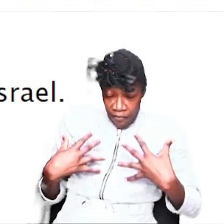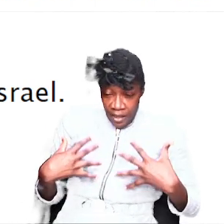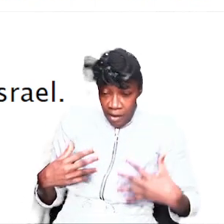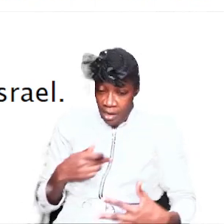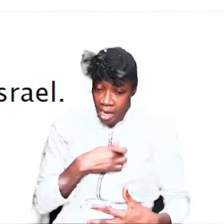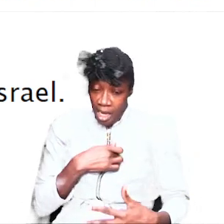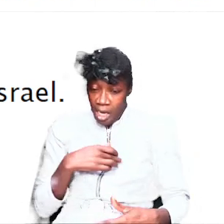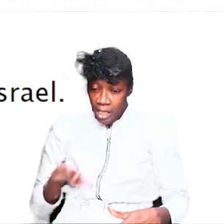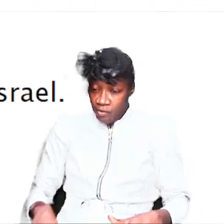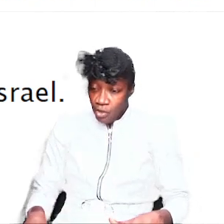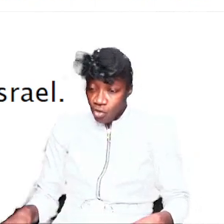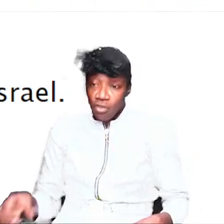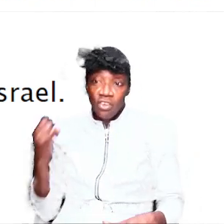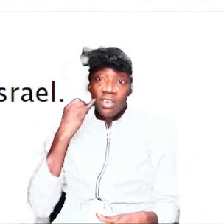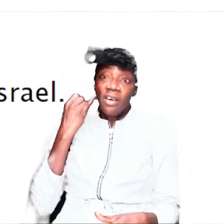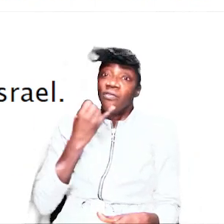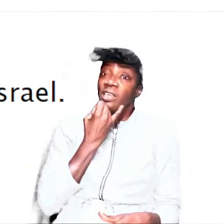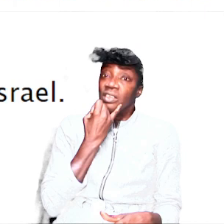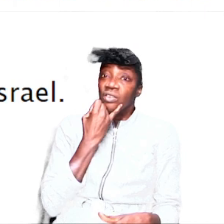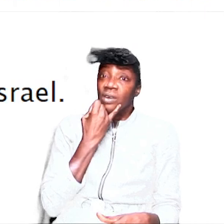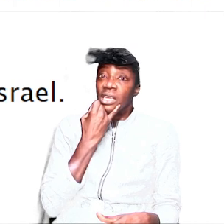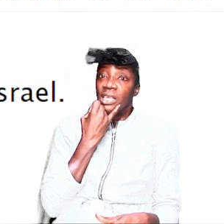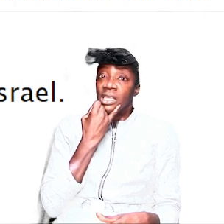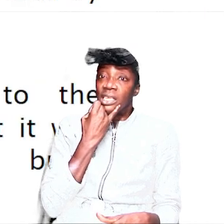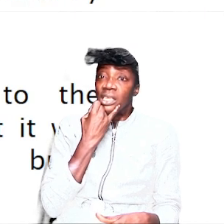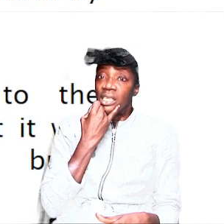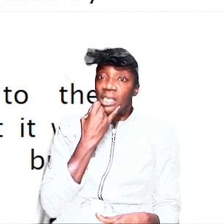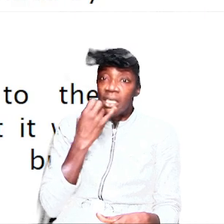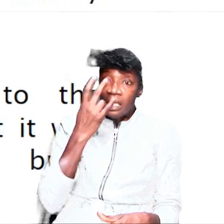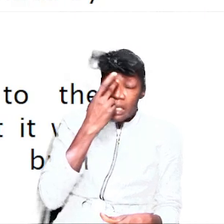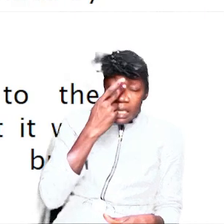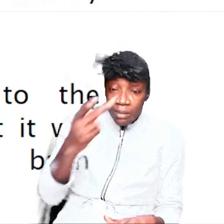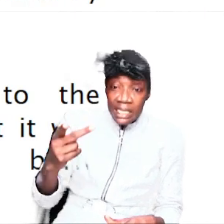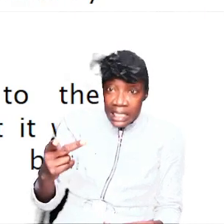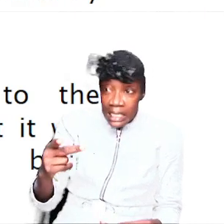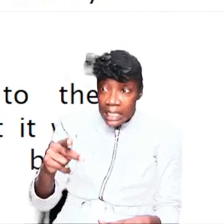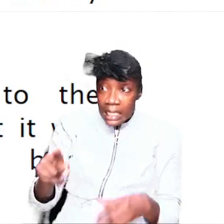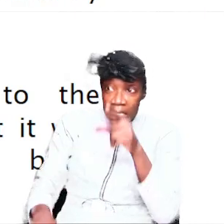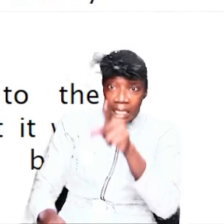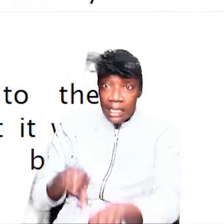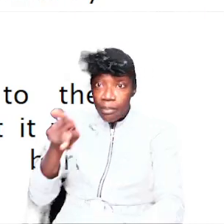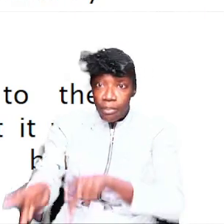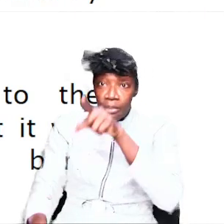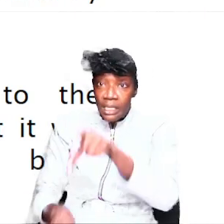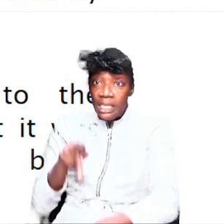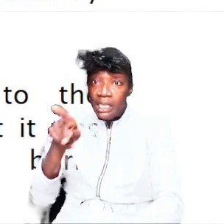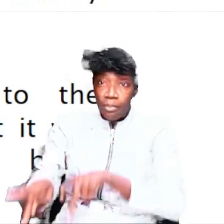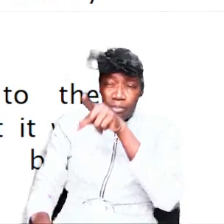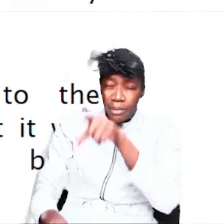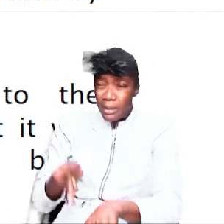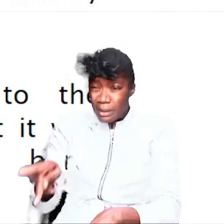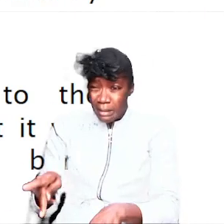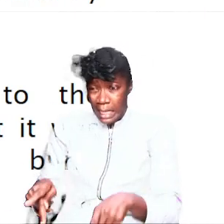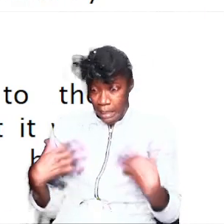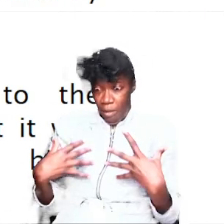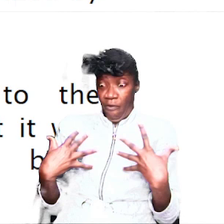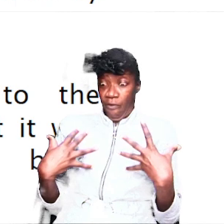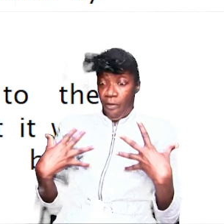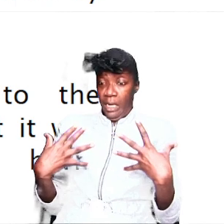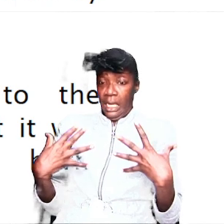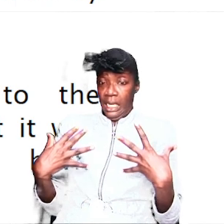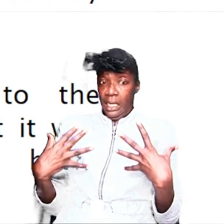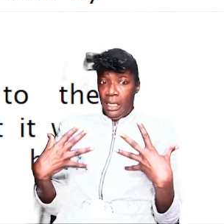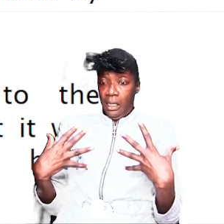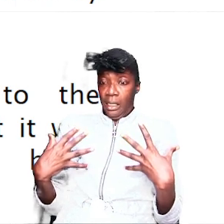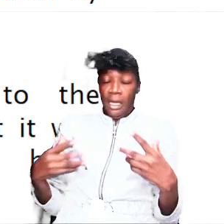Israel. Right? So the children of Israel saw the multitude and they were afraid. Right?